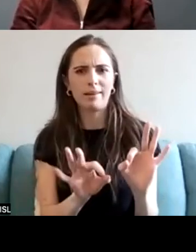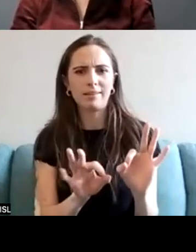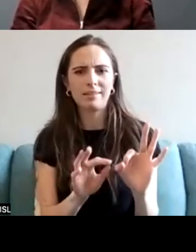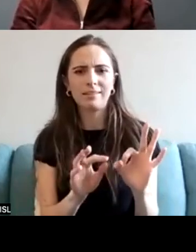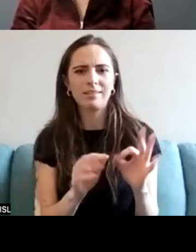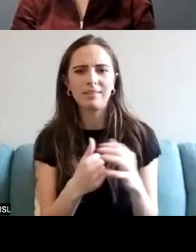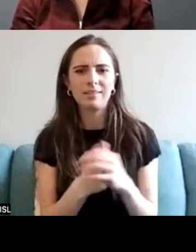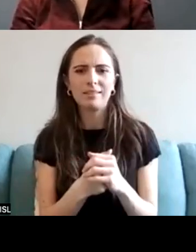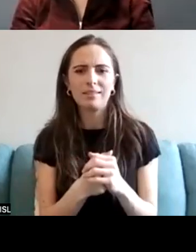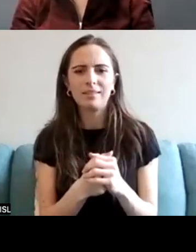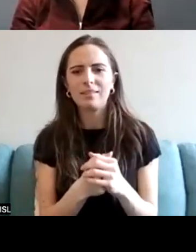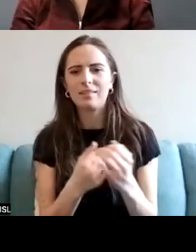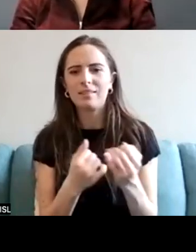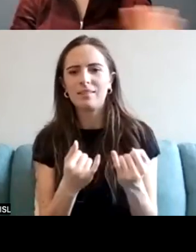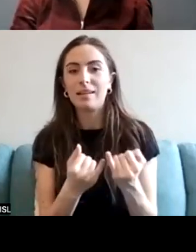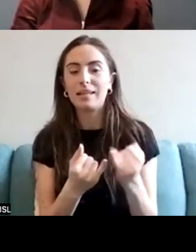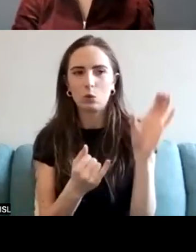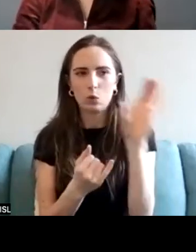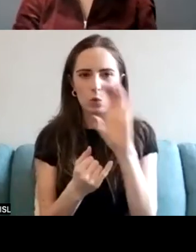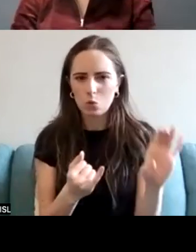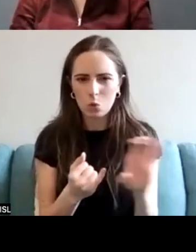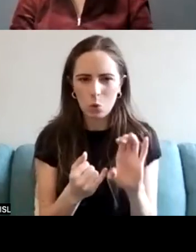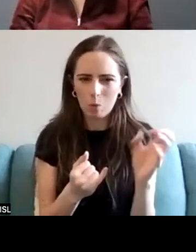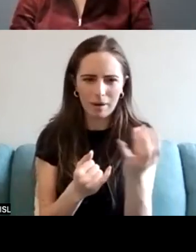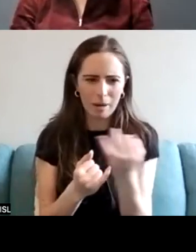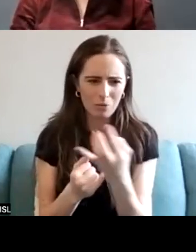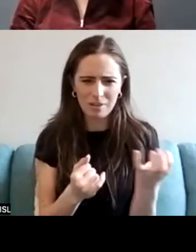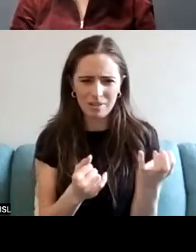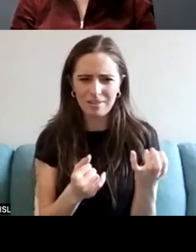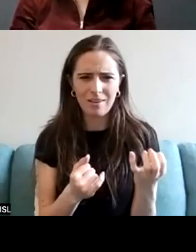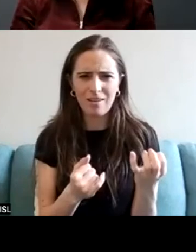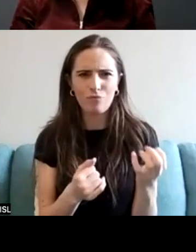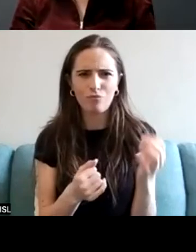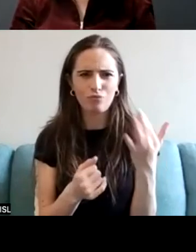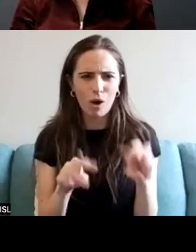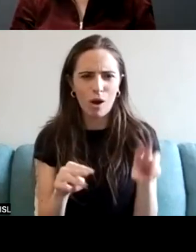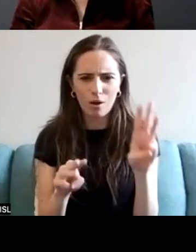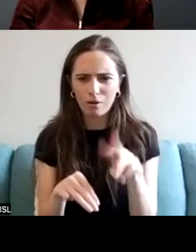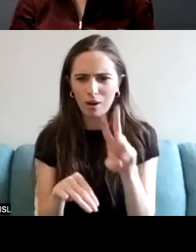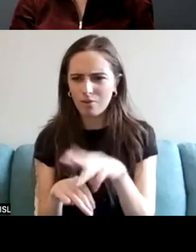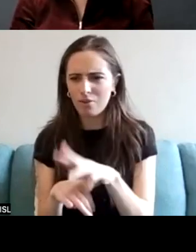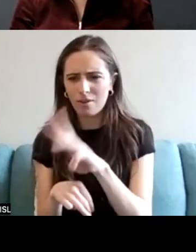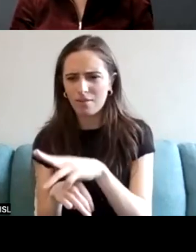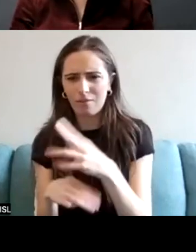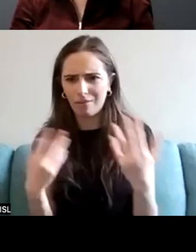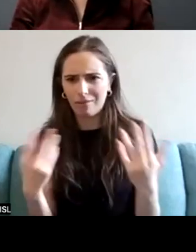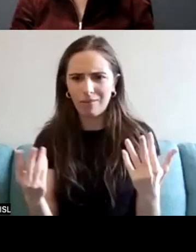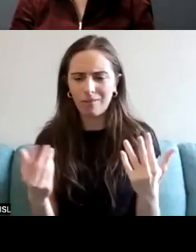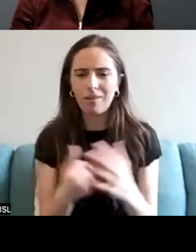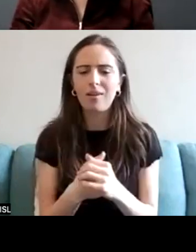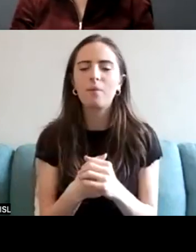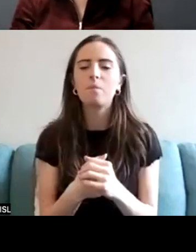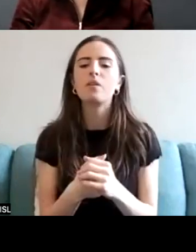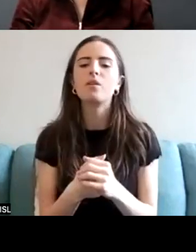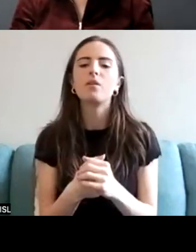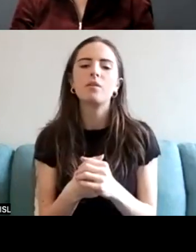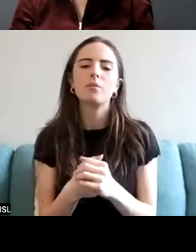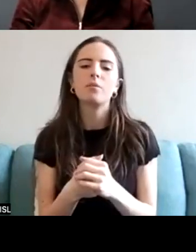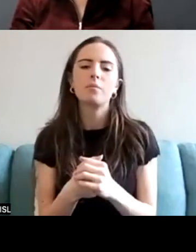on Zoom, they're deafer than me because they just get so many words wrong. But just like an issue with that might